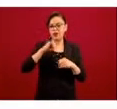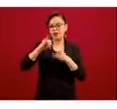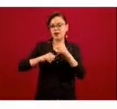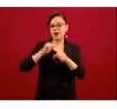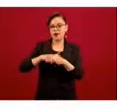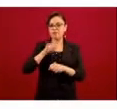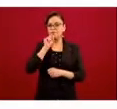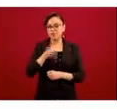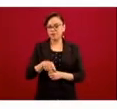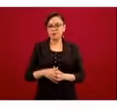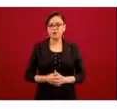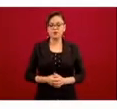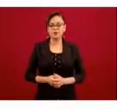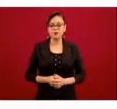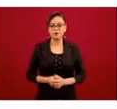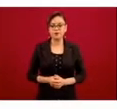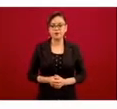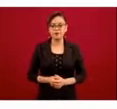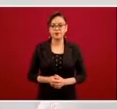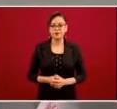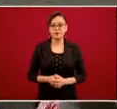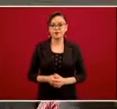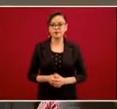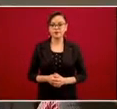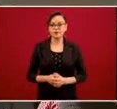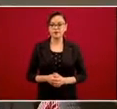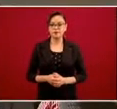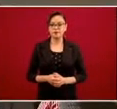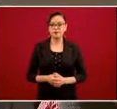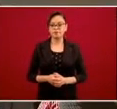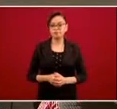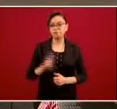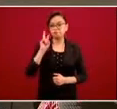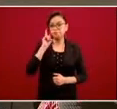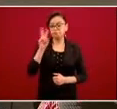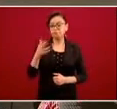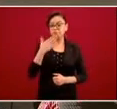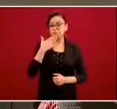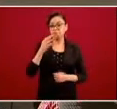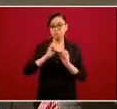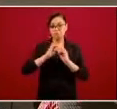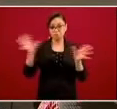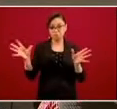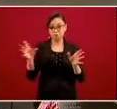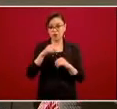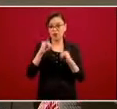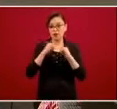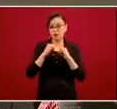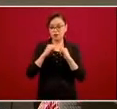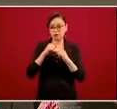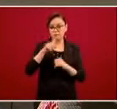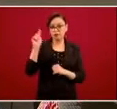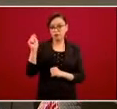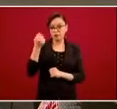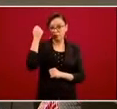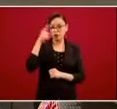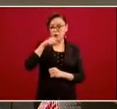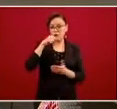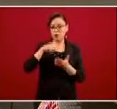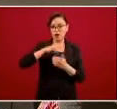and knowledge base on a national and international level. Well, I think it is very clear. It is